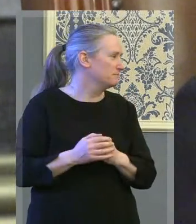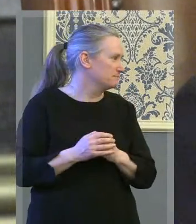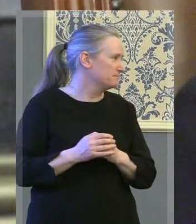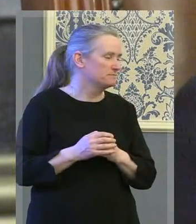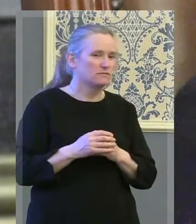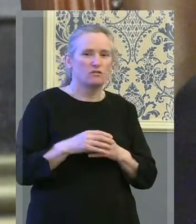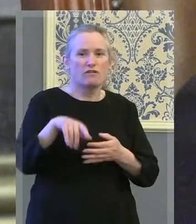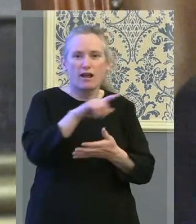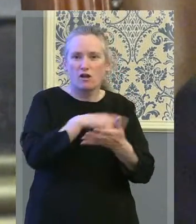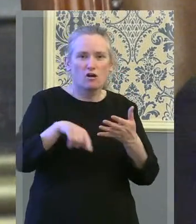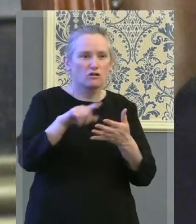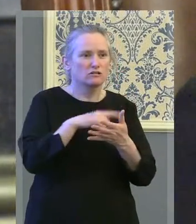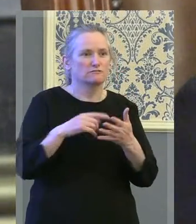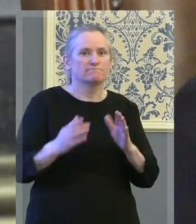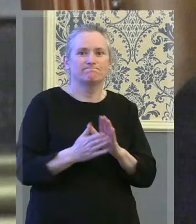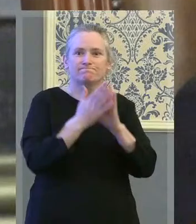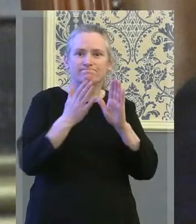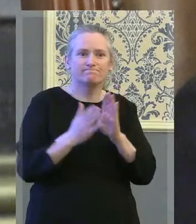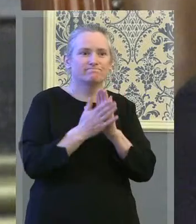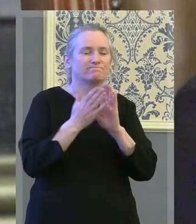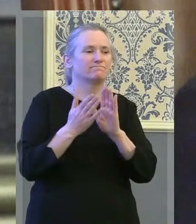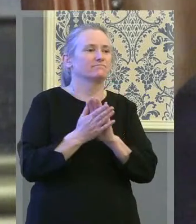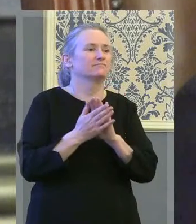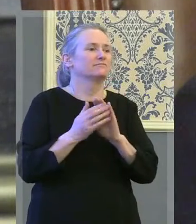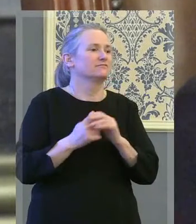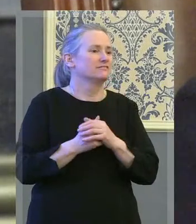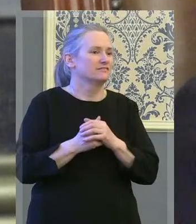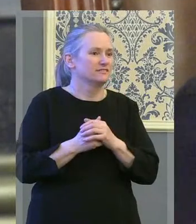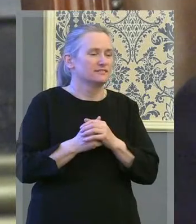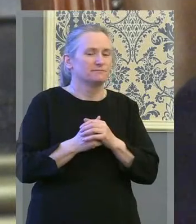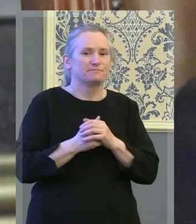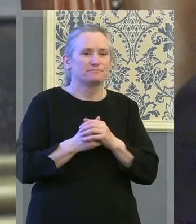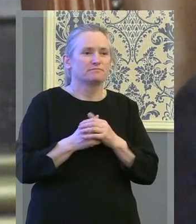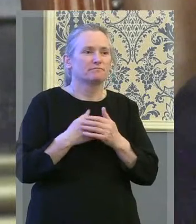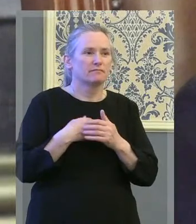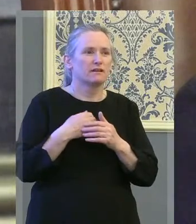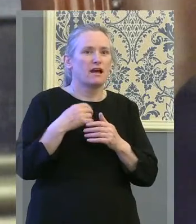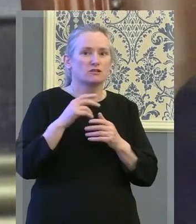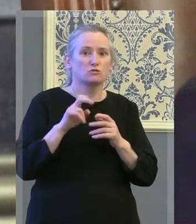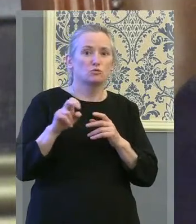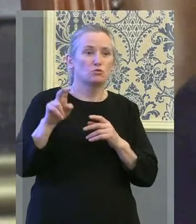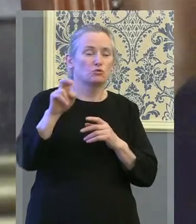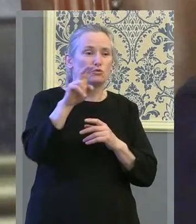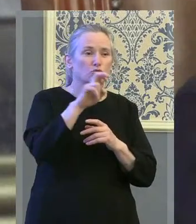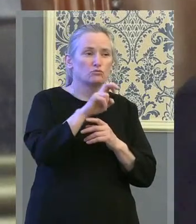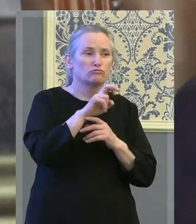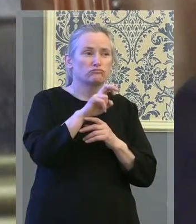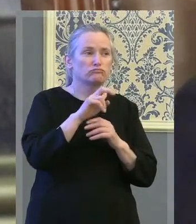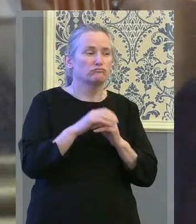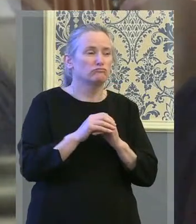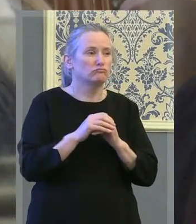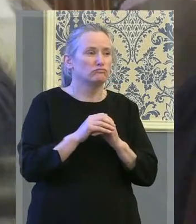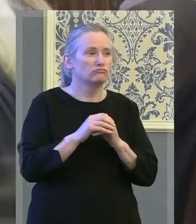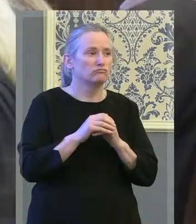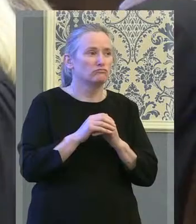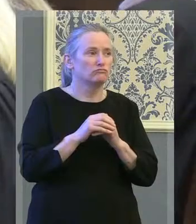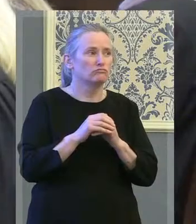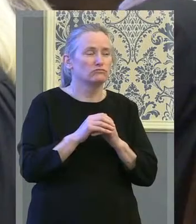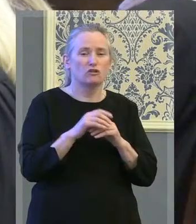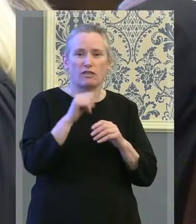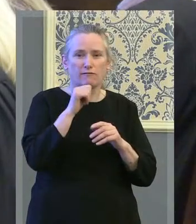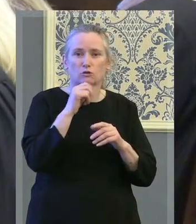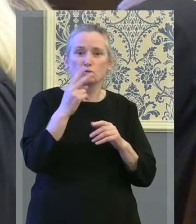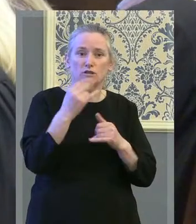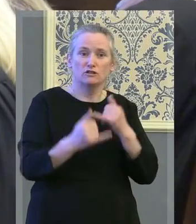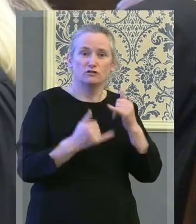Records were being released, tours were taking place. I actually didn't tour on the strength of Nothing Rhymed for 2